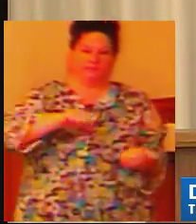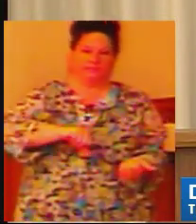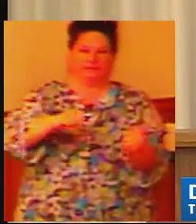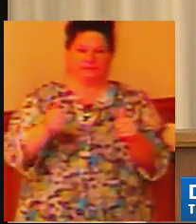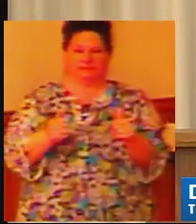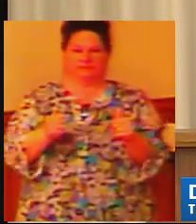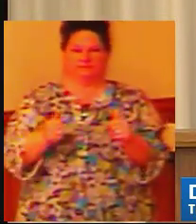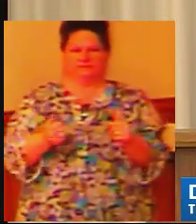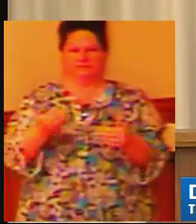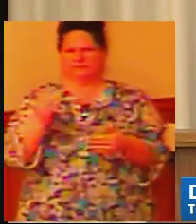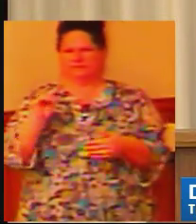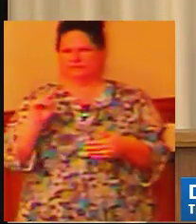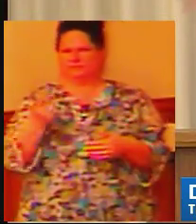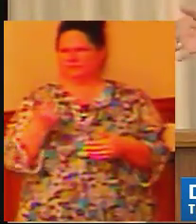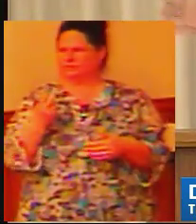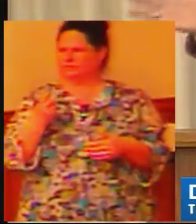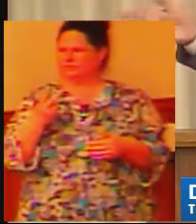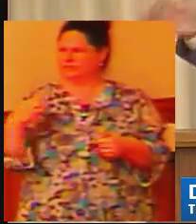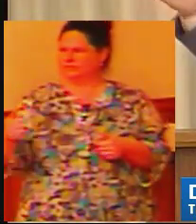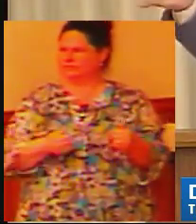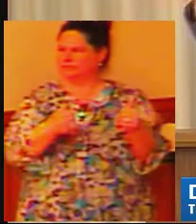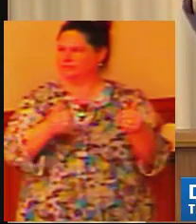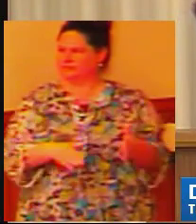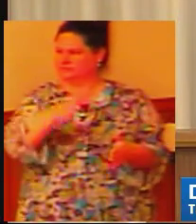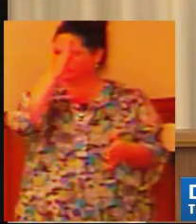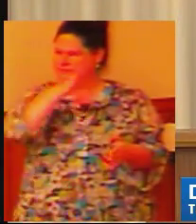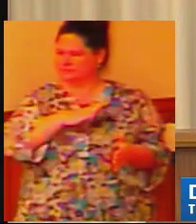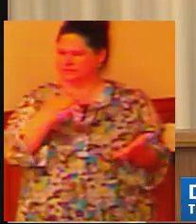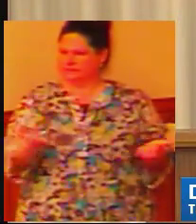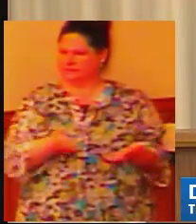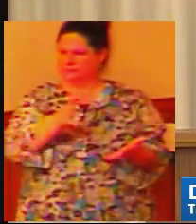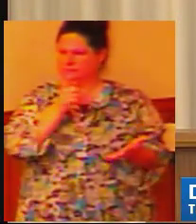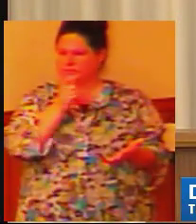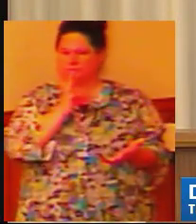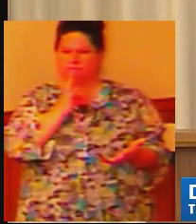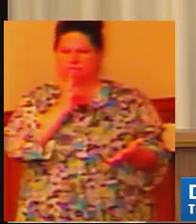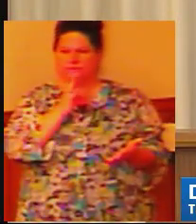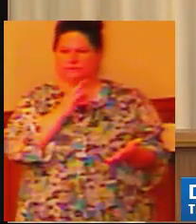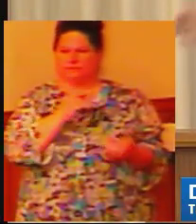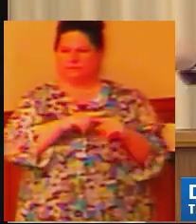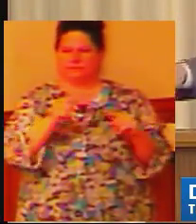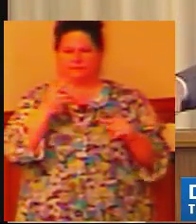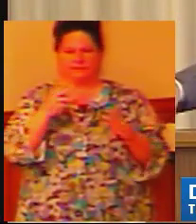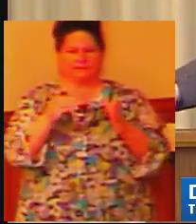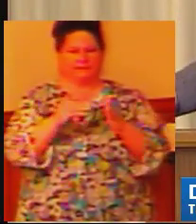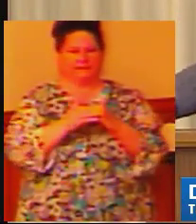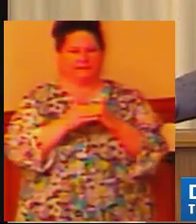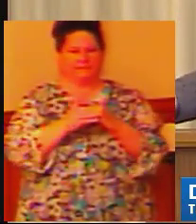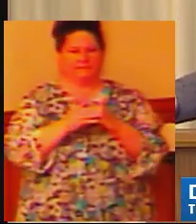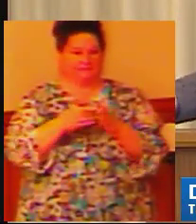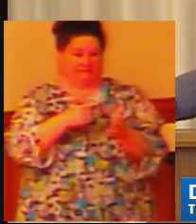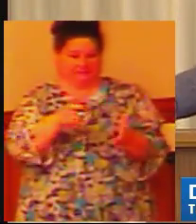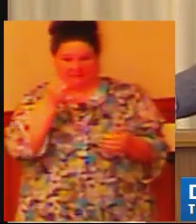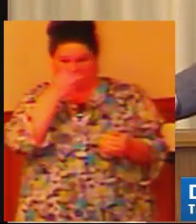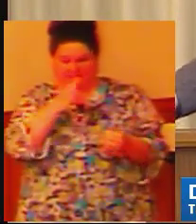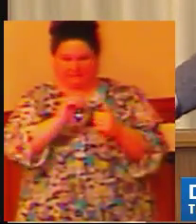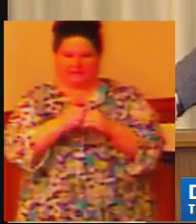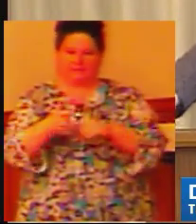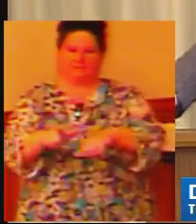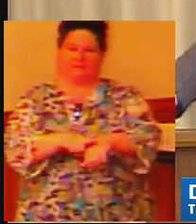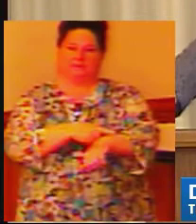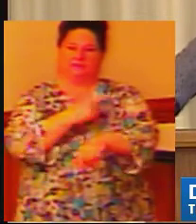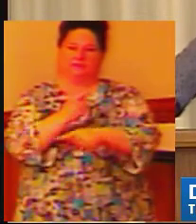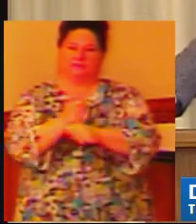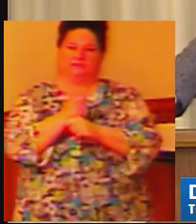It's only like 12 apostles or 12 men here speaking. 3,000. And they didn't care how long it took. We don't